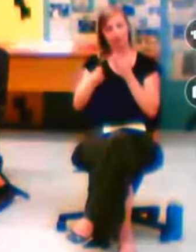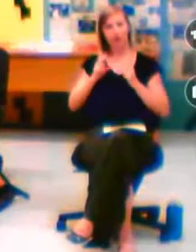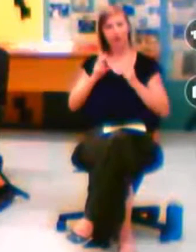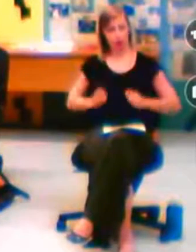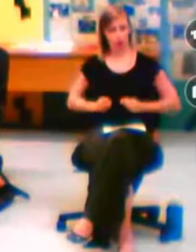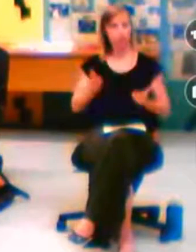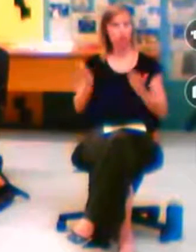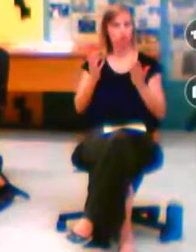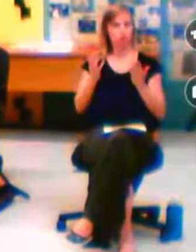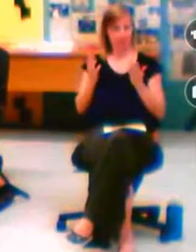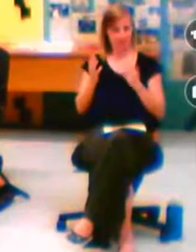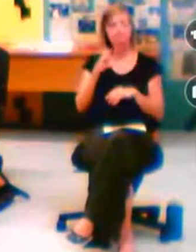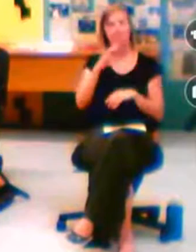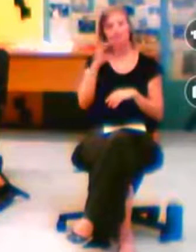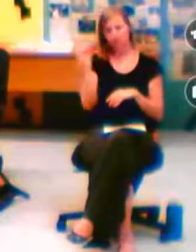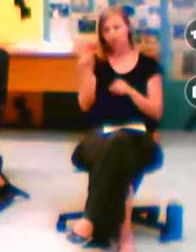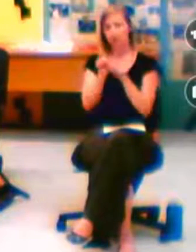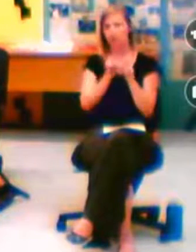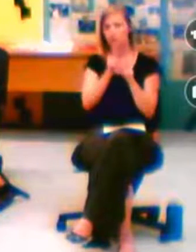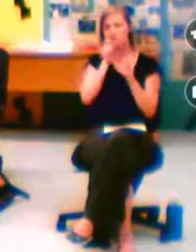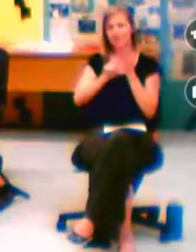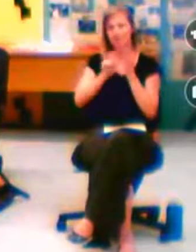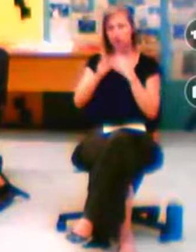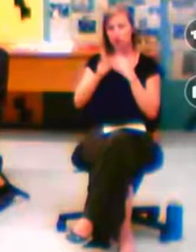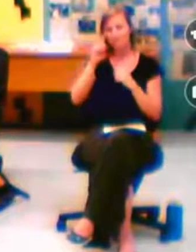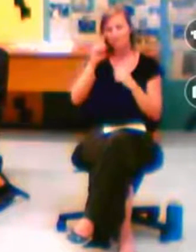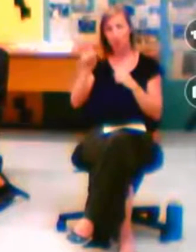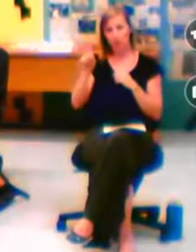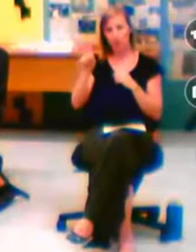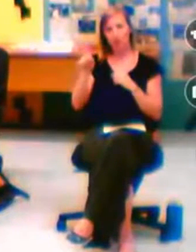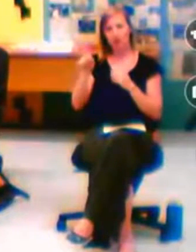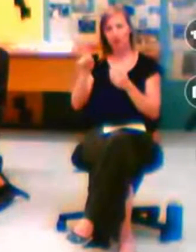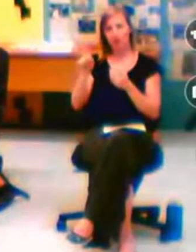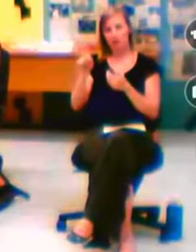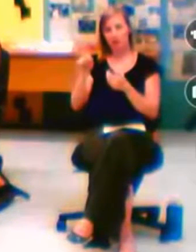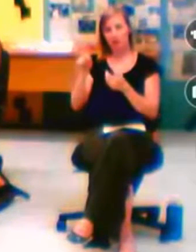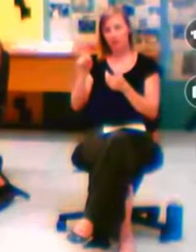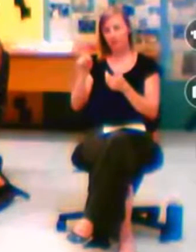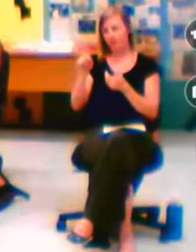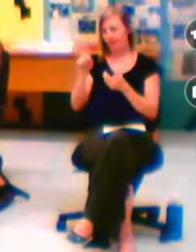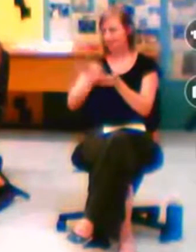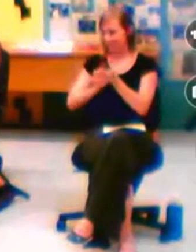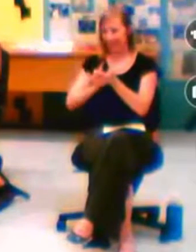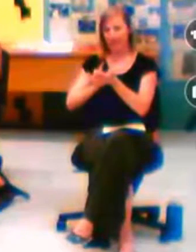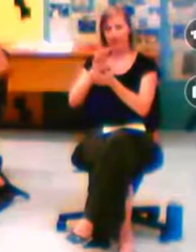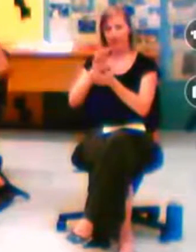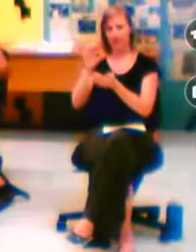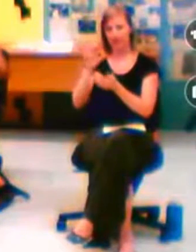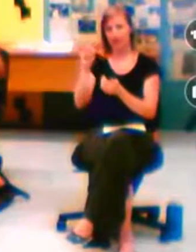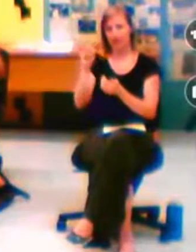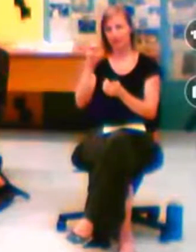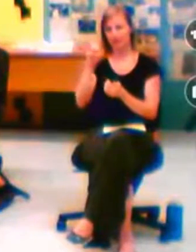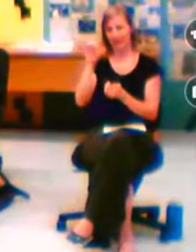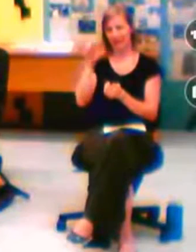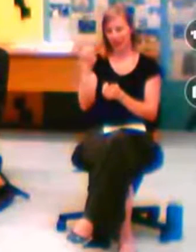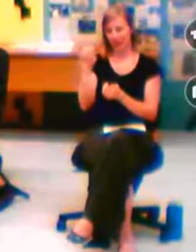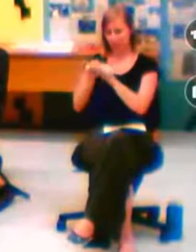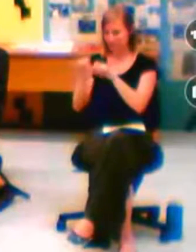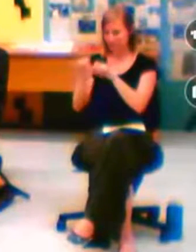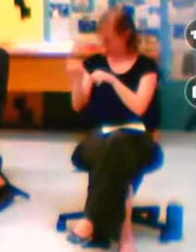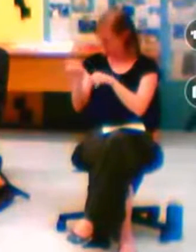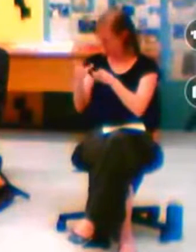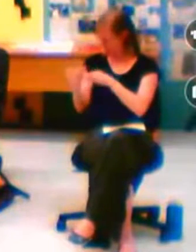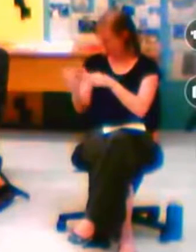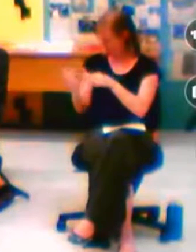Care, there is also the oversight by the federal government in the form of the Secretary of Health and Human Services and the Center